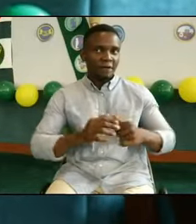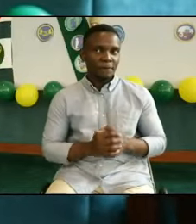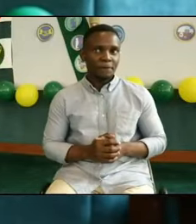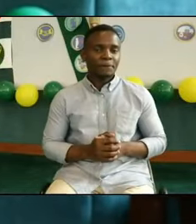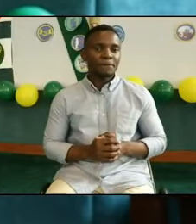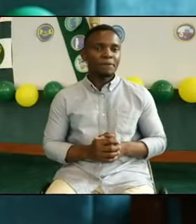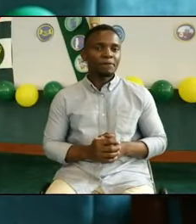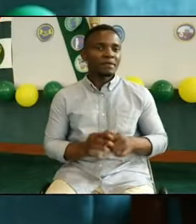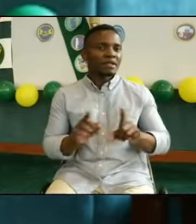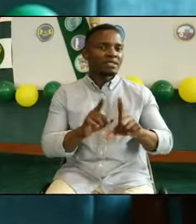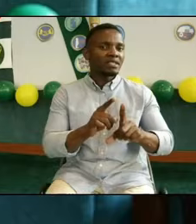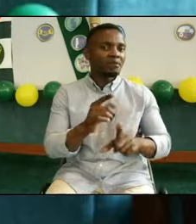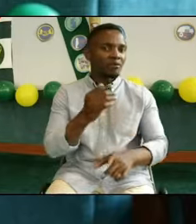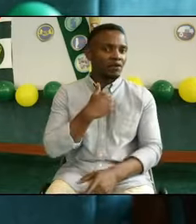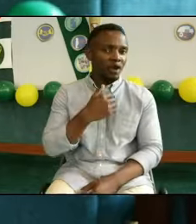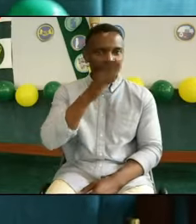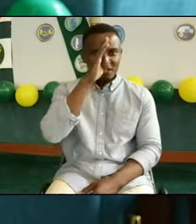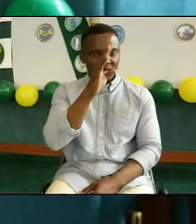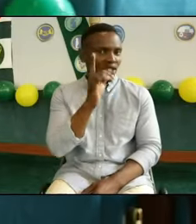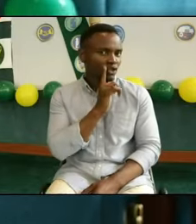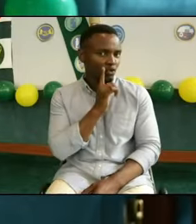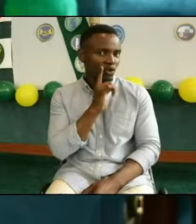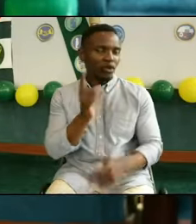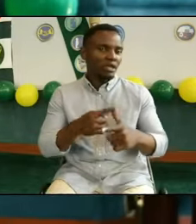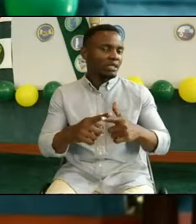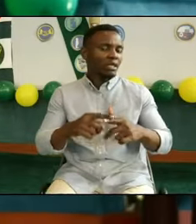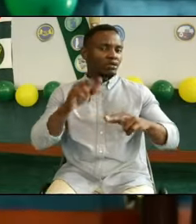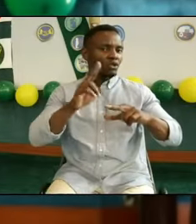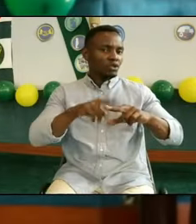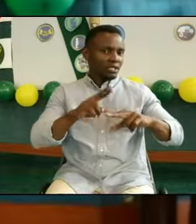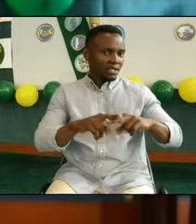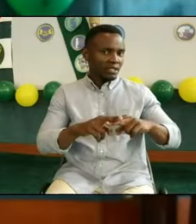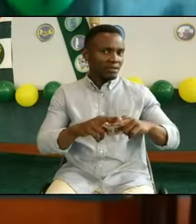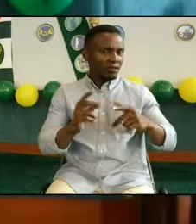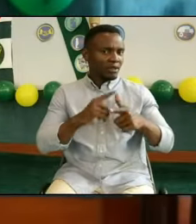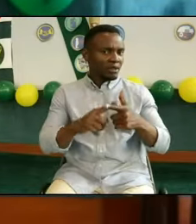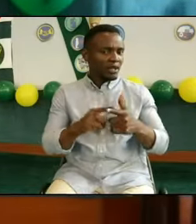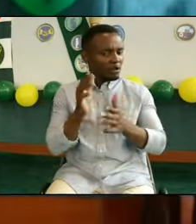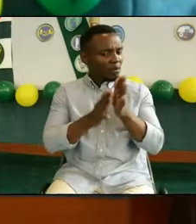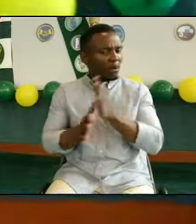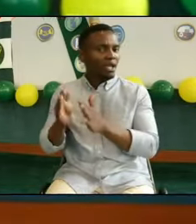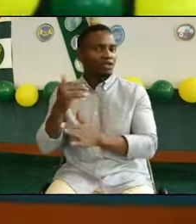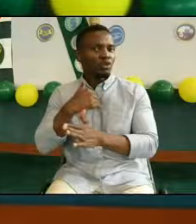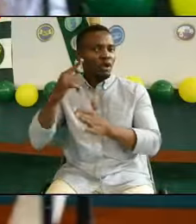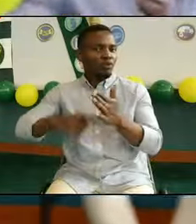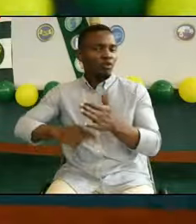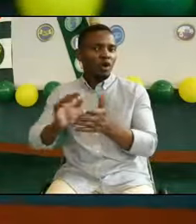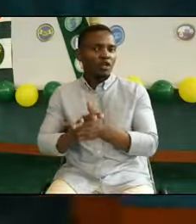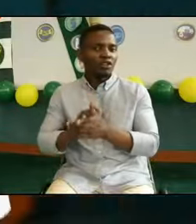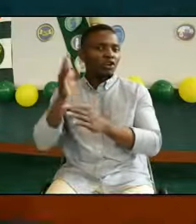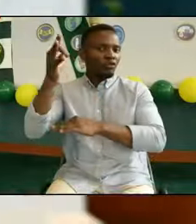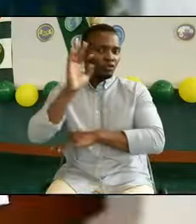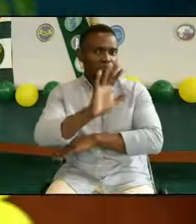God permit, and you have a Sunday tomorrow, sit down to draft a plan that will give you back your birthright. Praise the Lord. You need to